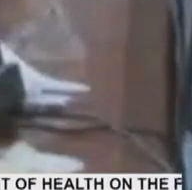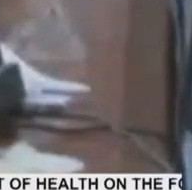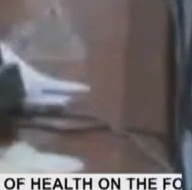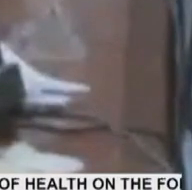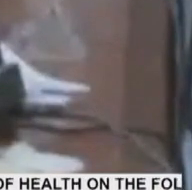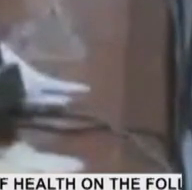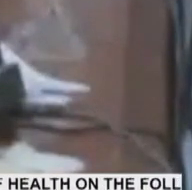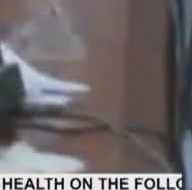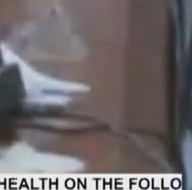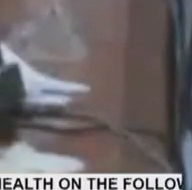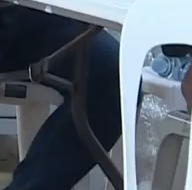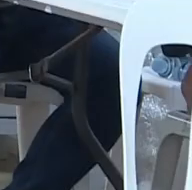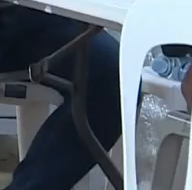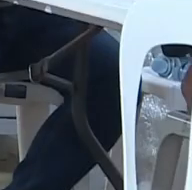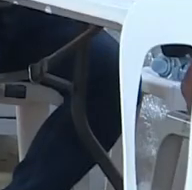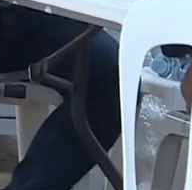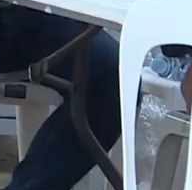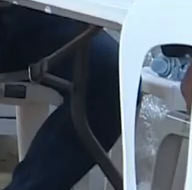targets.